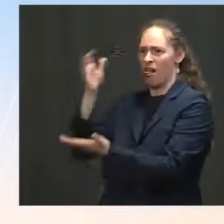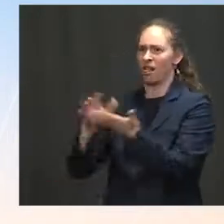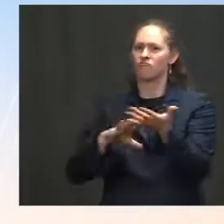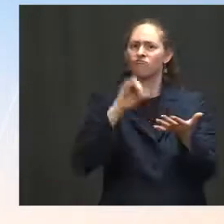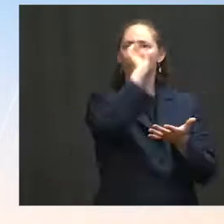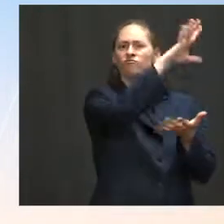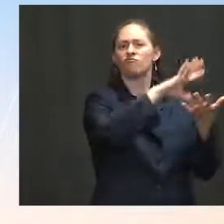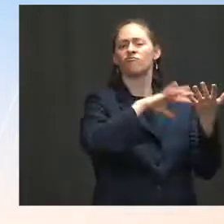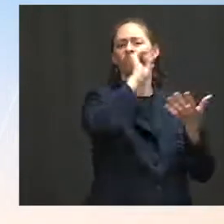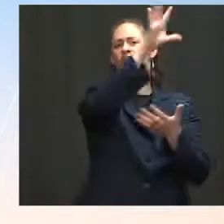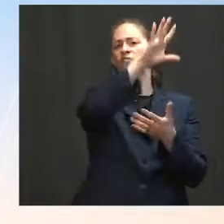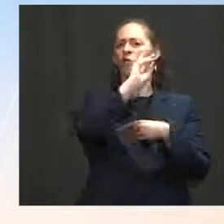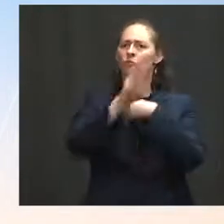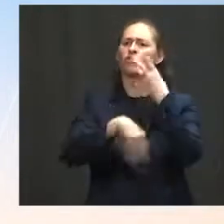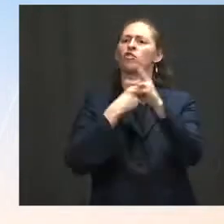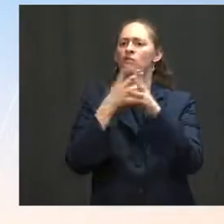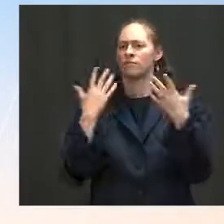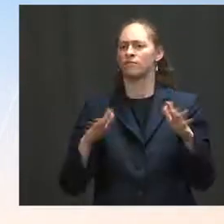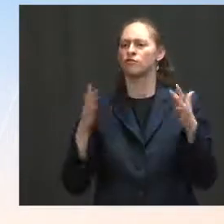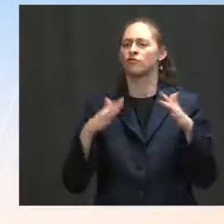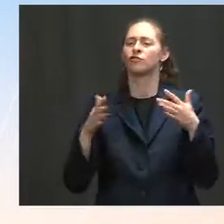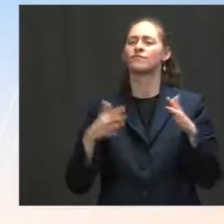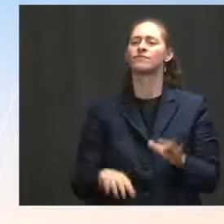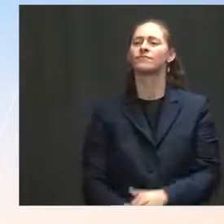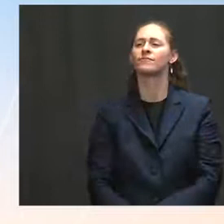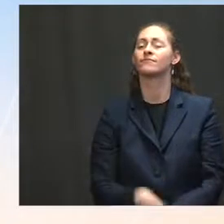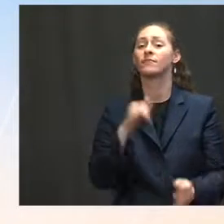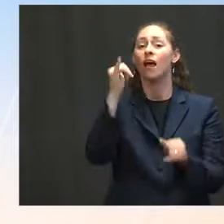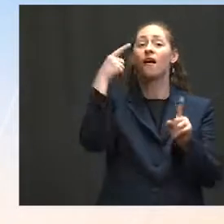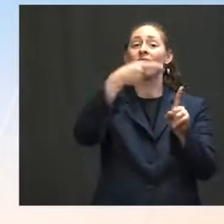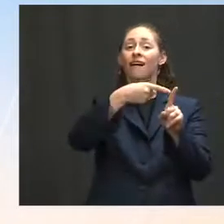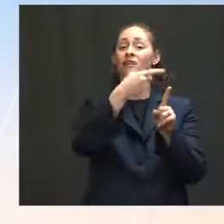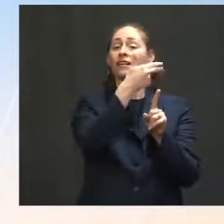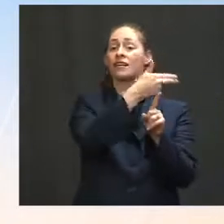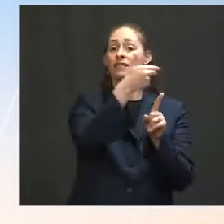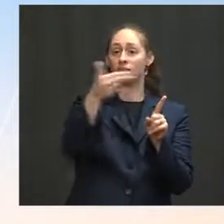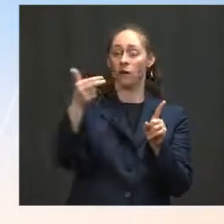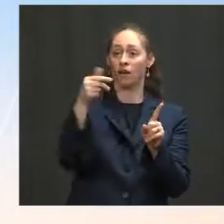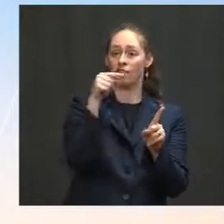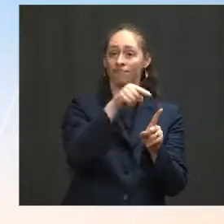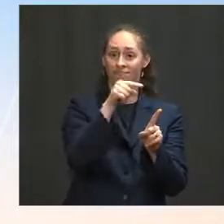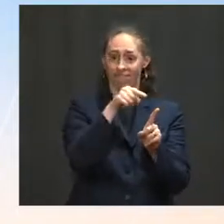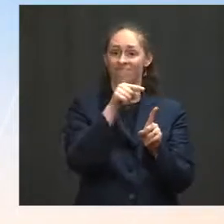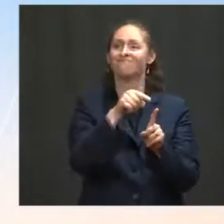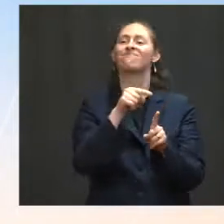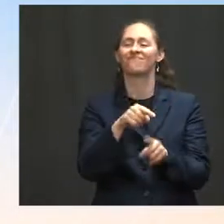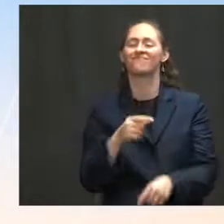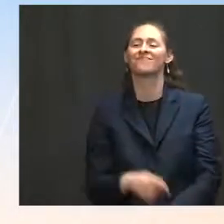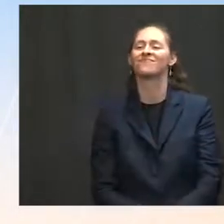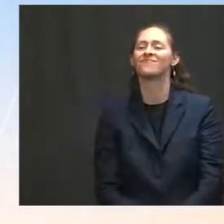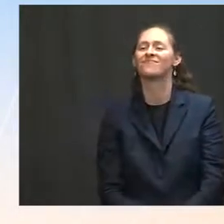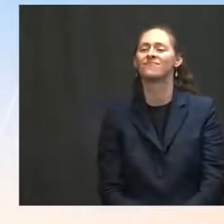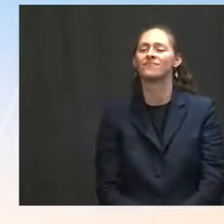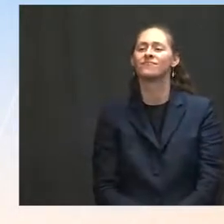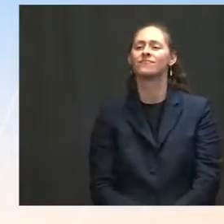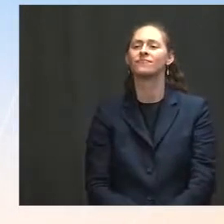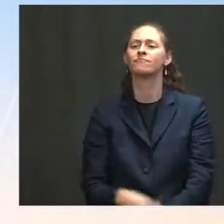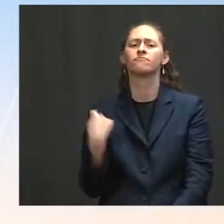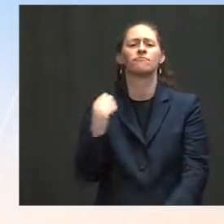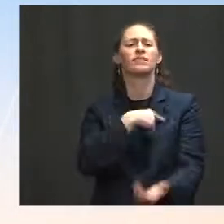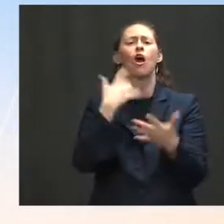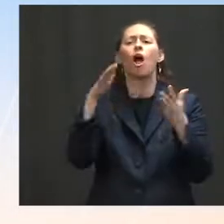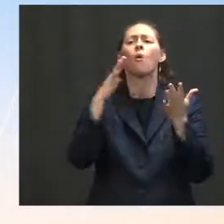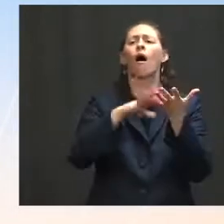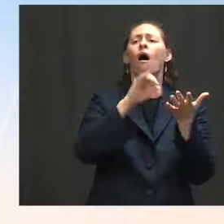I also wanted to add that in addition to the vaccines, we're moving forward on plans to increase assistance for Indonesia's broader COVID-19